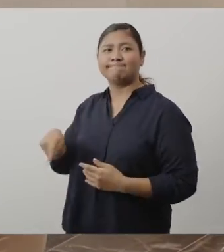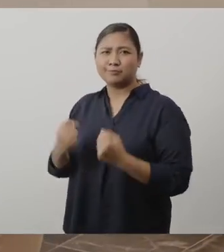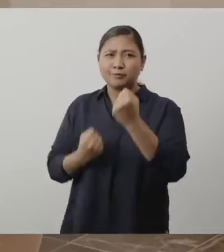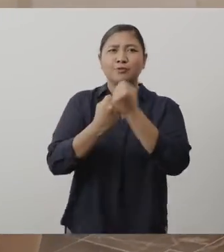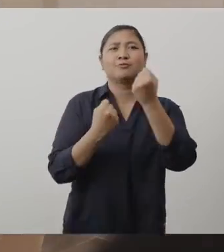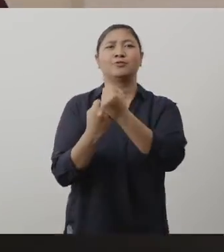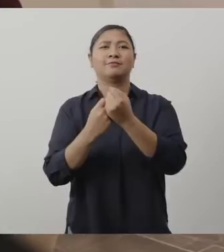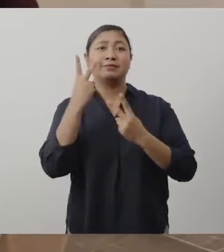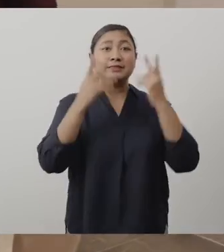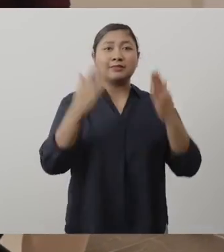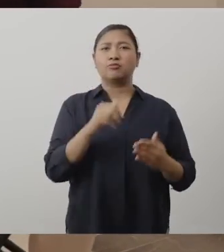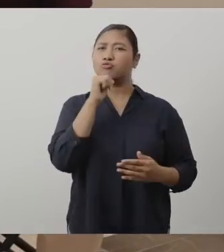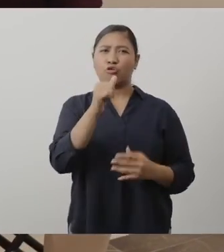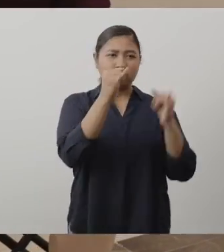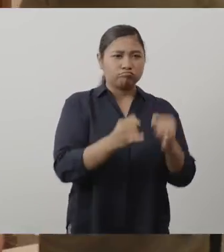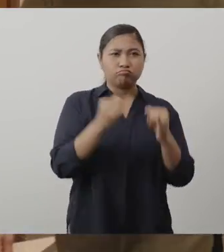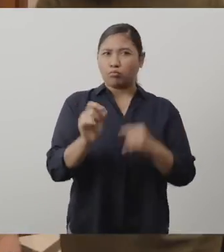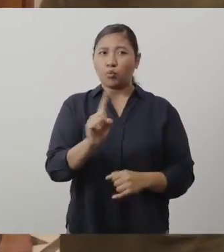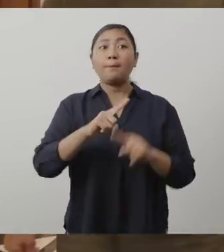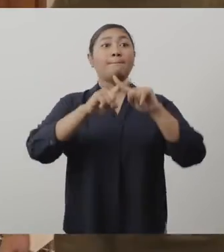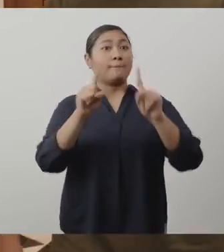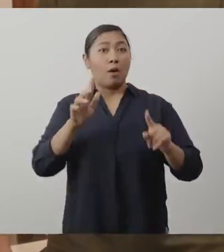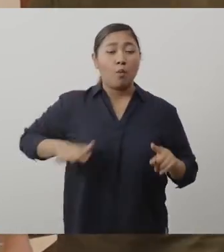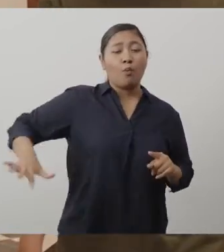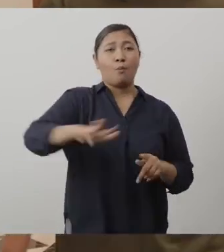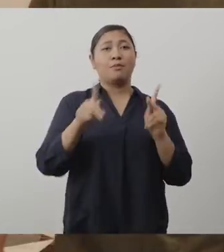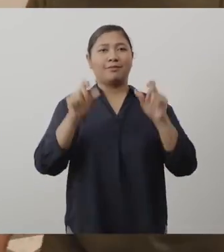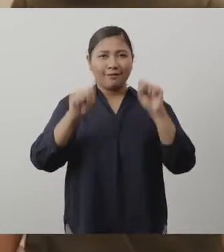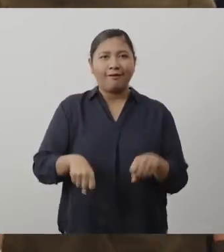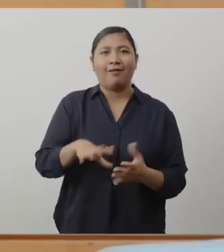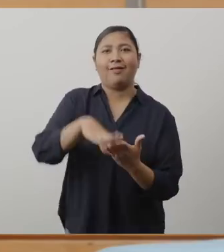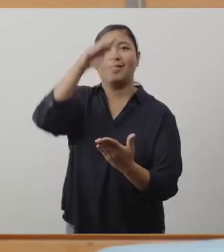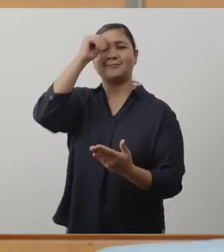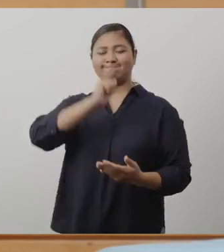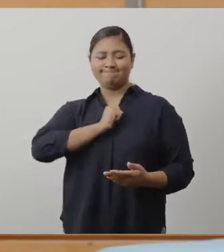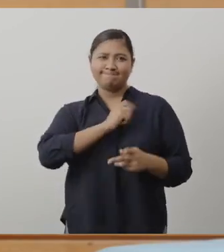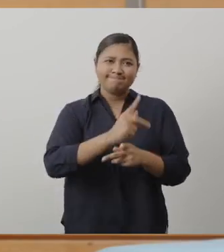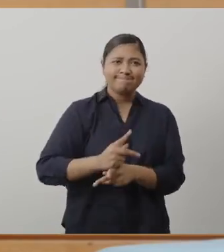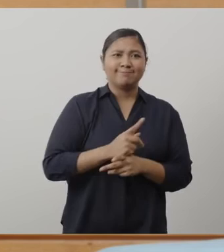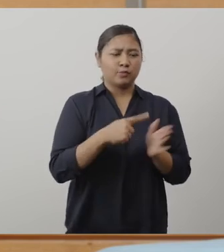visitors not only benefits the individual, but also the overall society, where